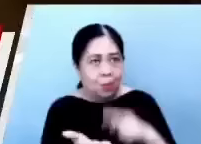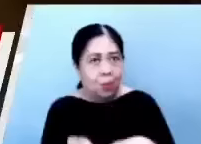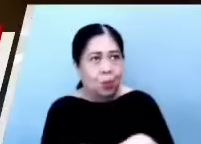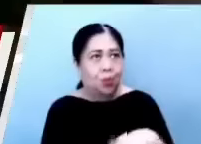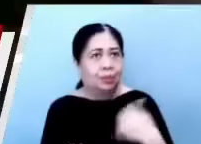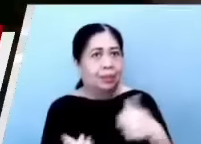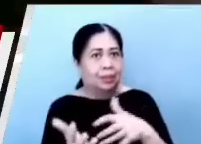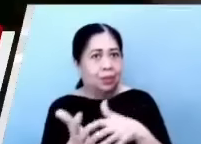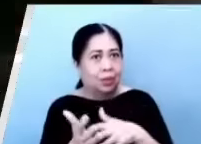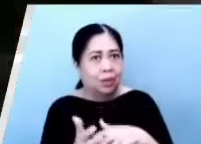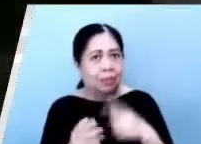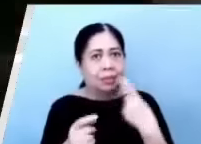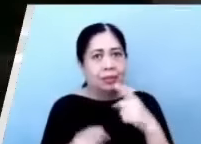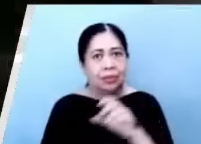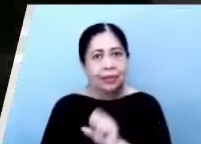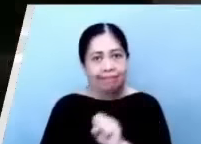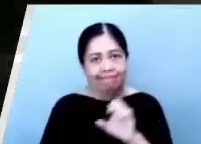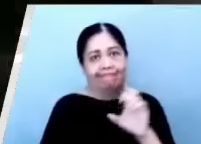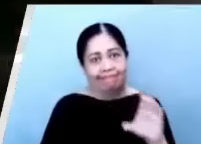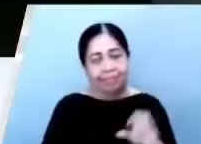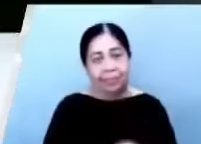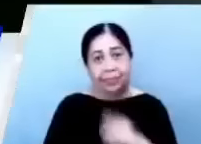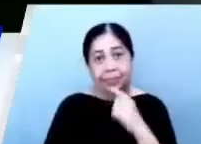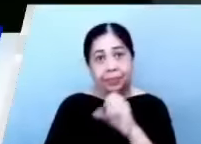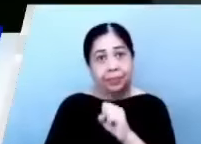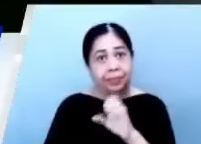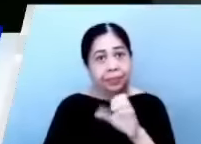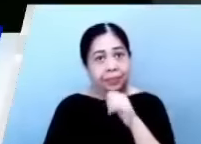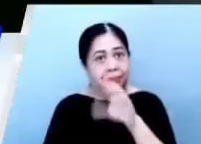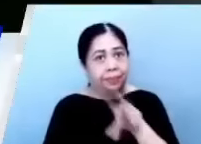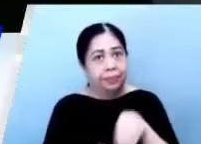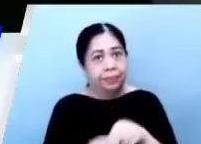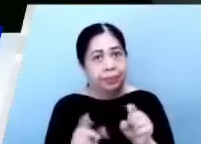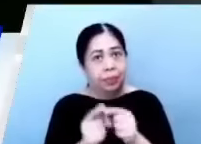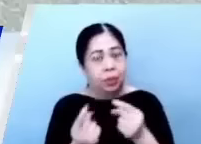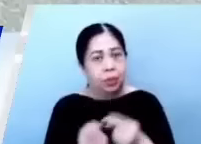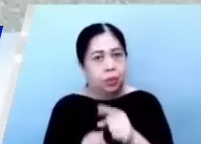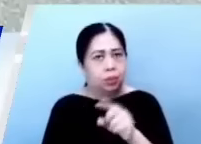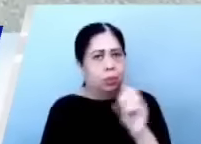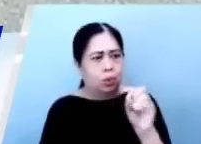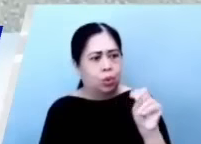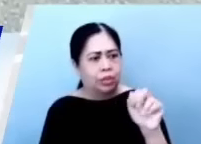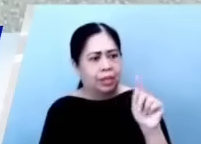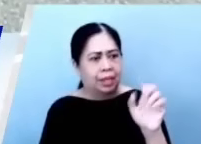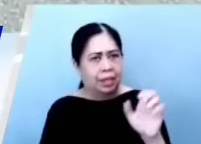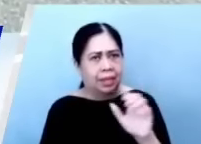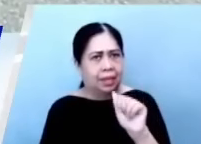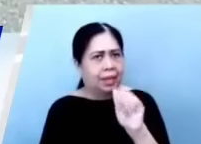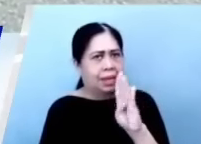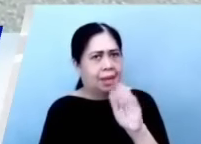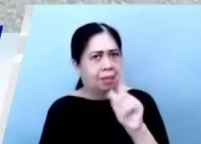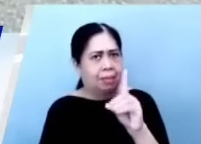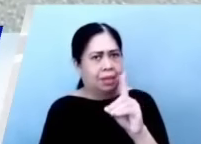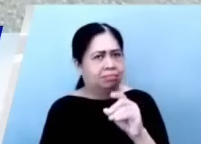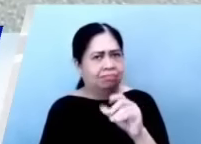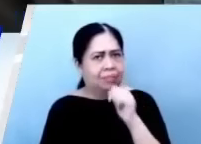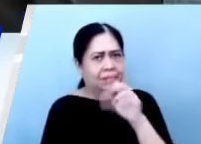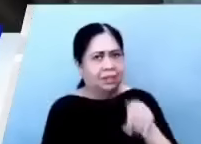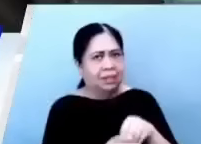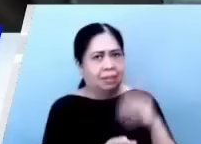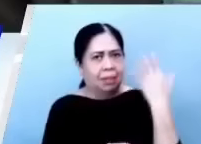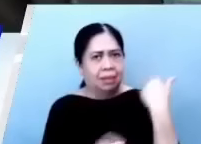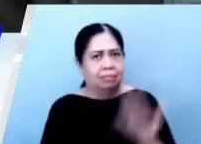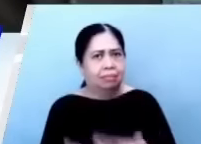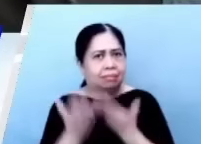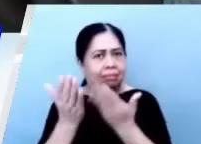with the SEC. Ayon pa sa SEC, hindi kasama sa grupong pirma sina Oñate at Abad nang isumite ang incorporation nito.